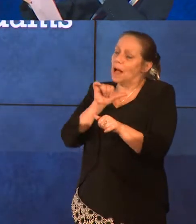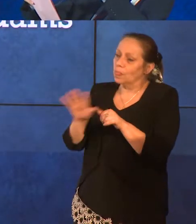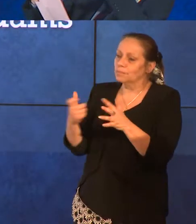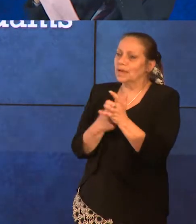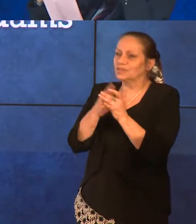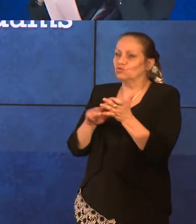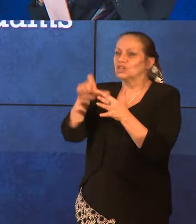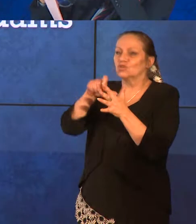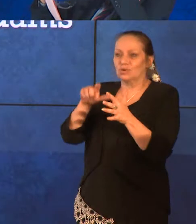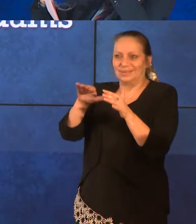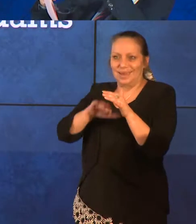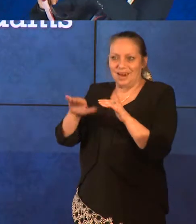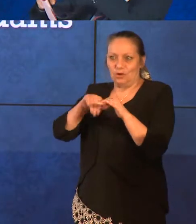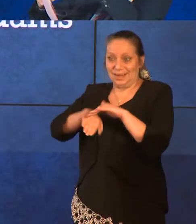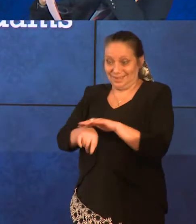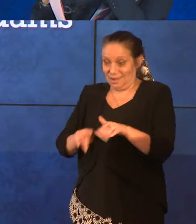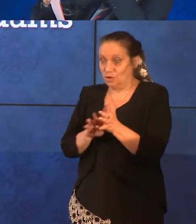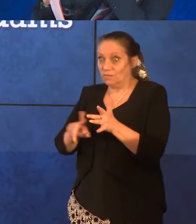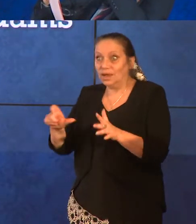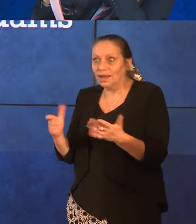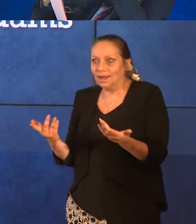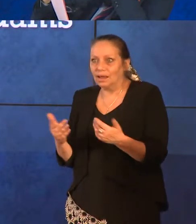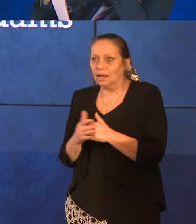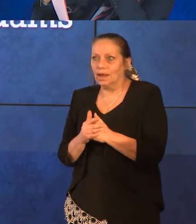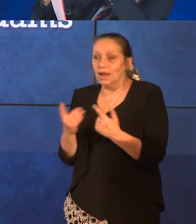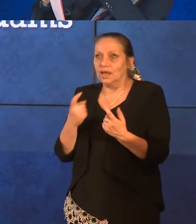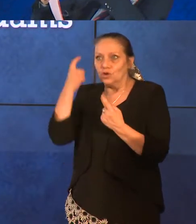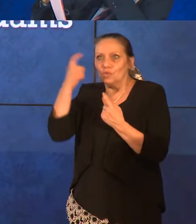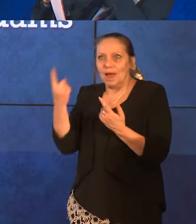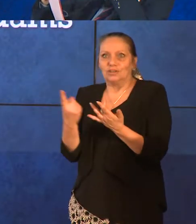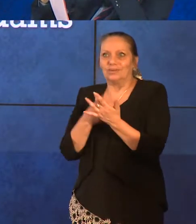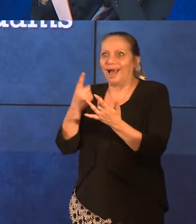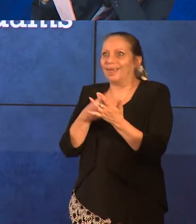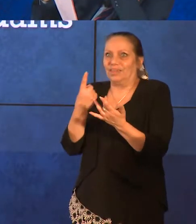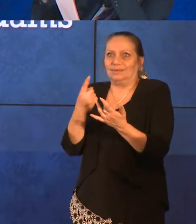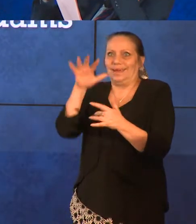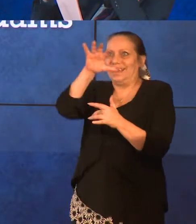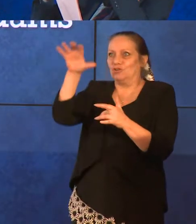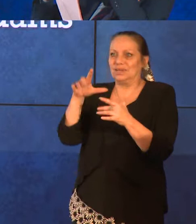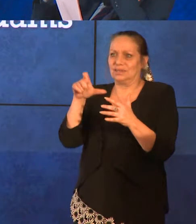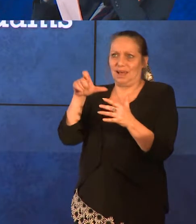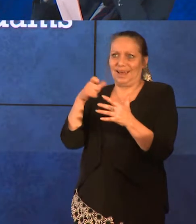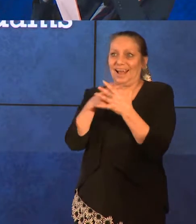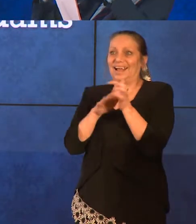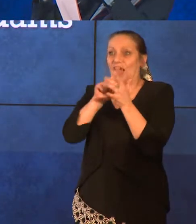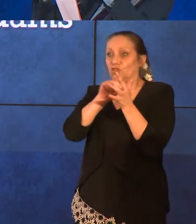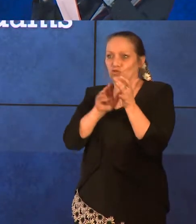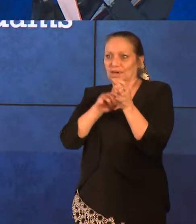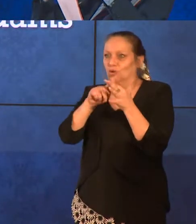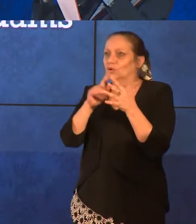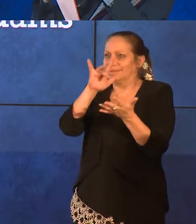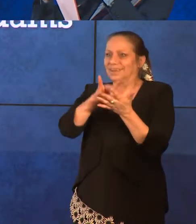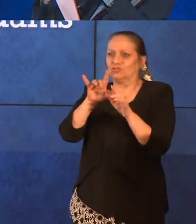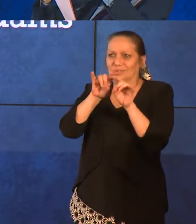of service providers here in Victoria. You can imagine what's like getting adequate services in Katherine and other parts of the country. Contingency